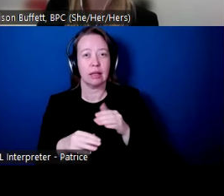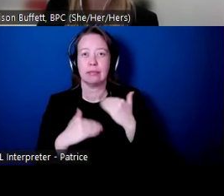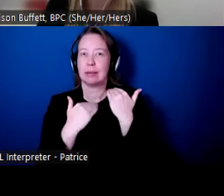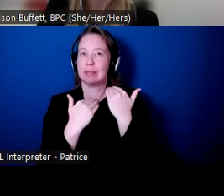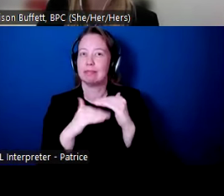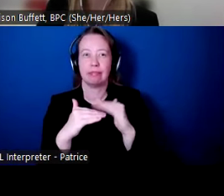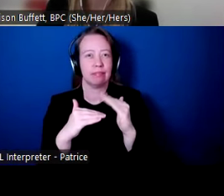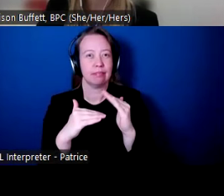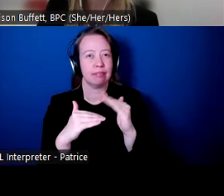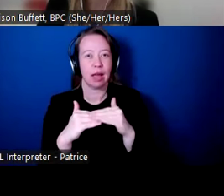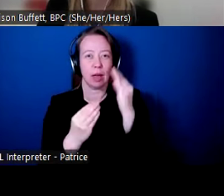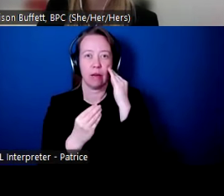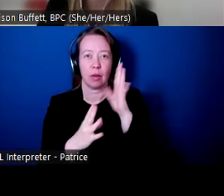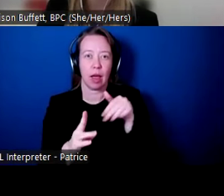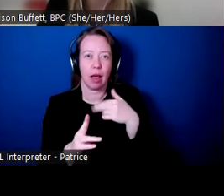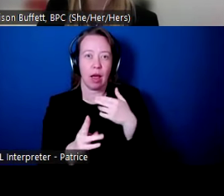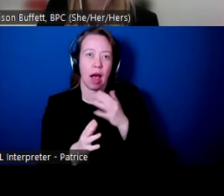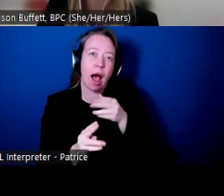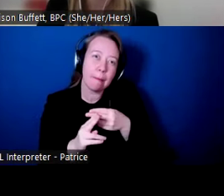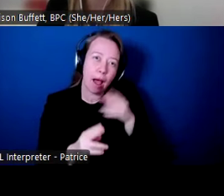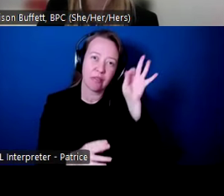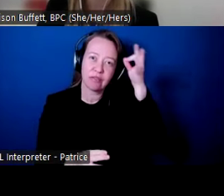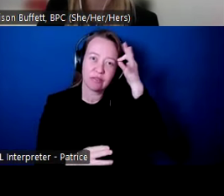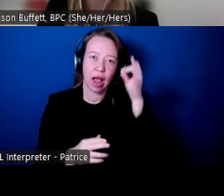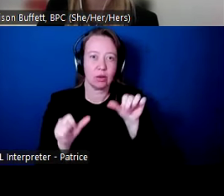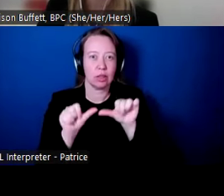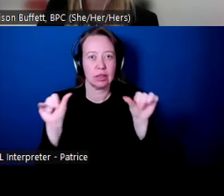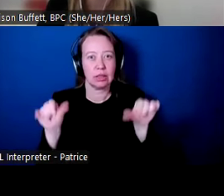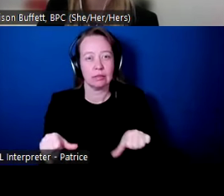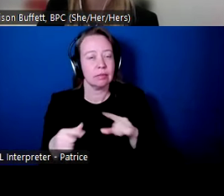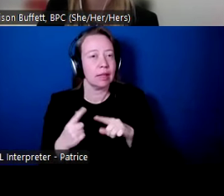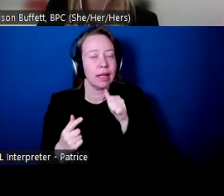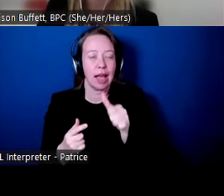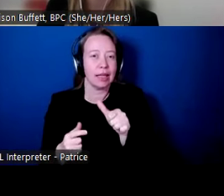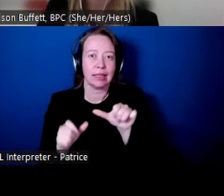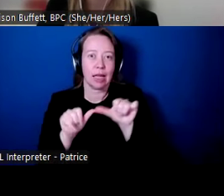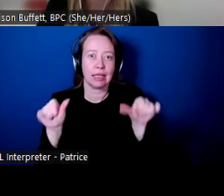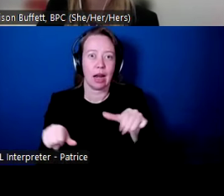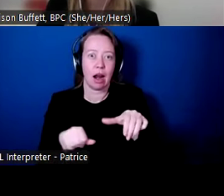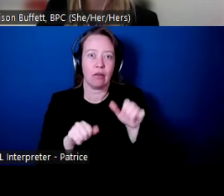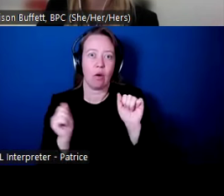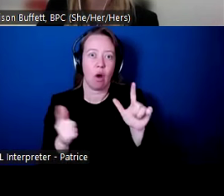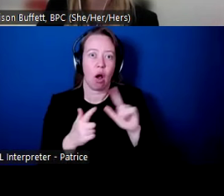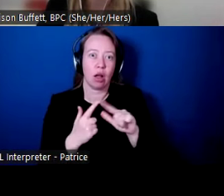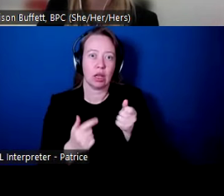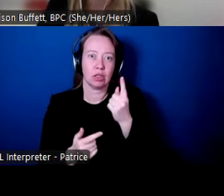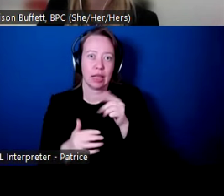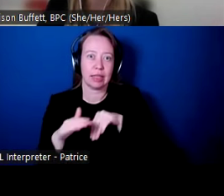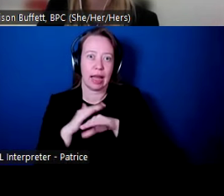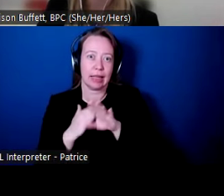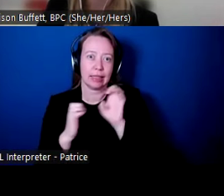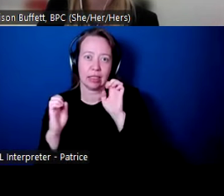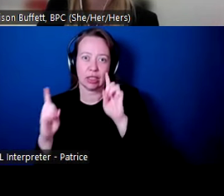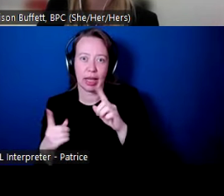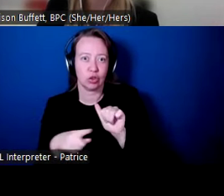itself. Direct care job titles are not standardized across federal data sets. This creates challenges